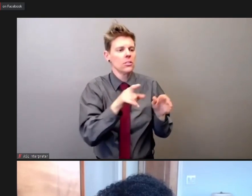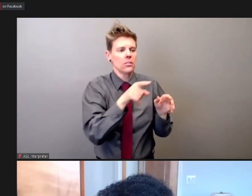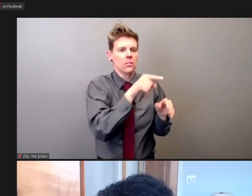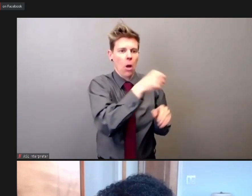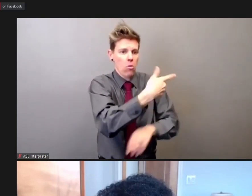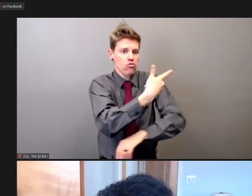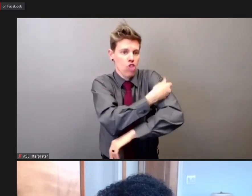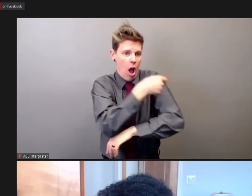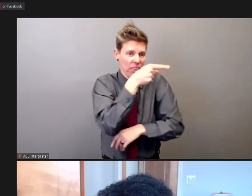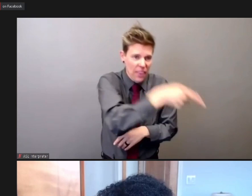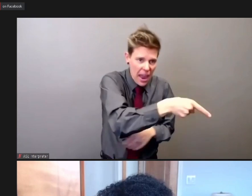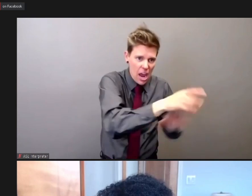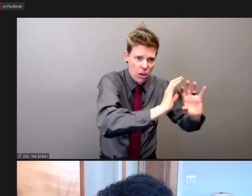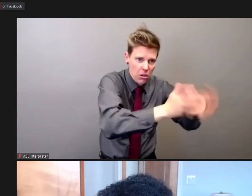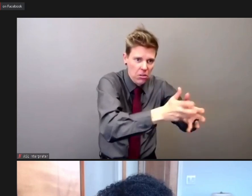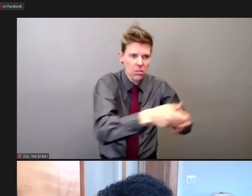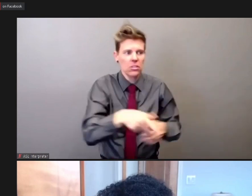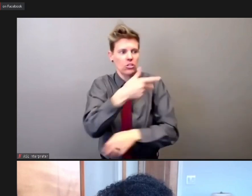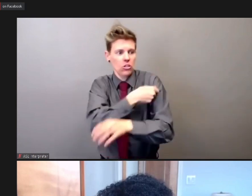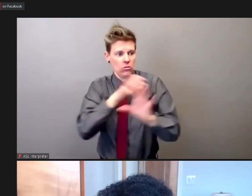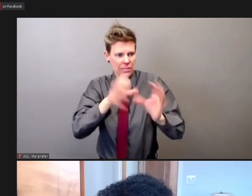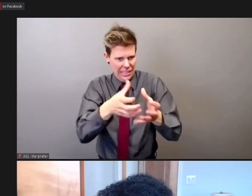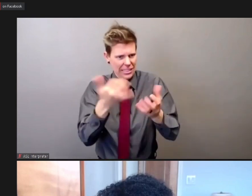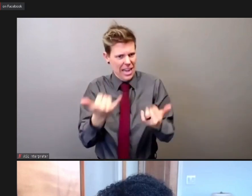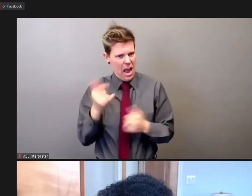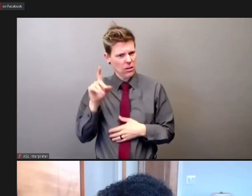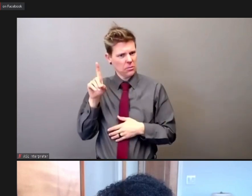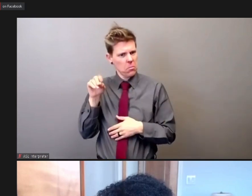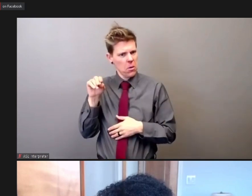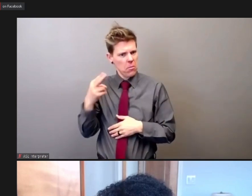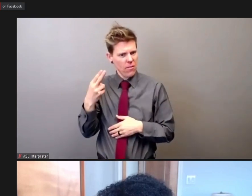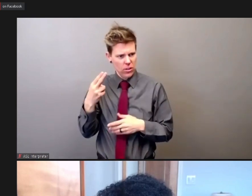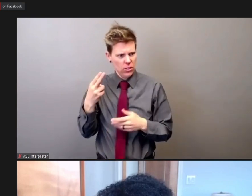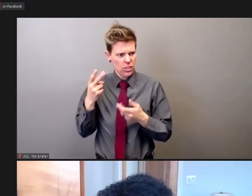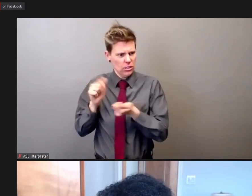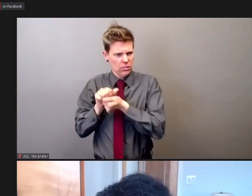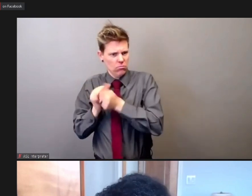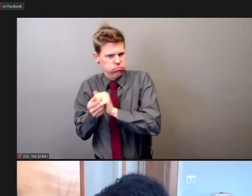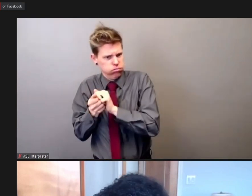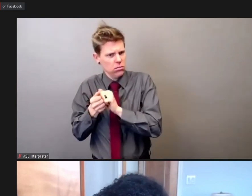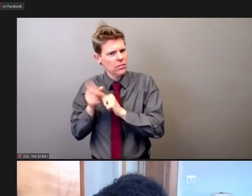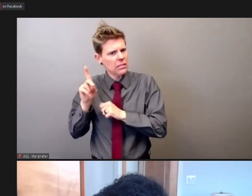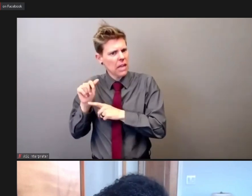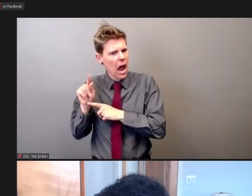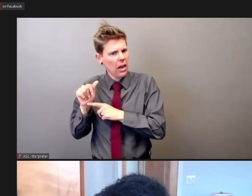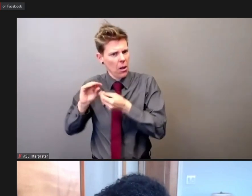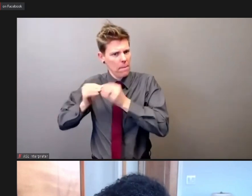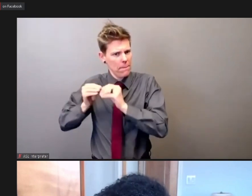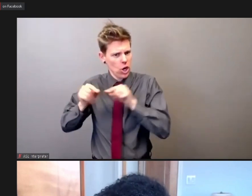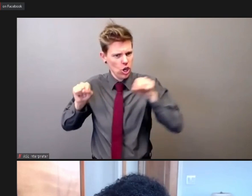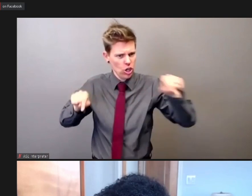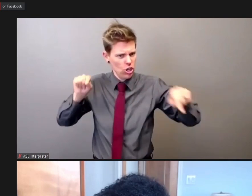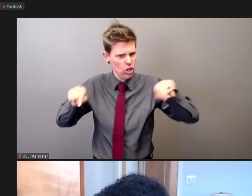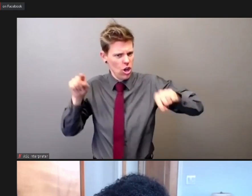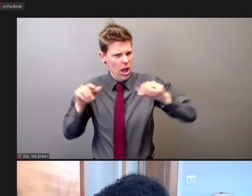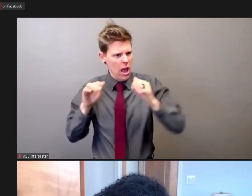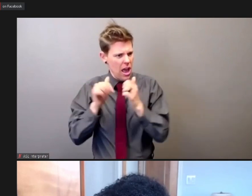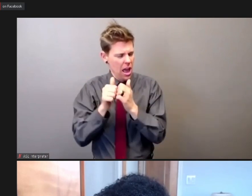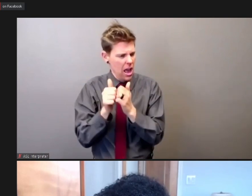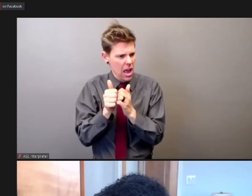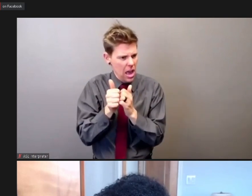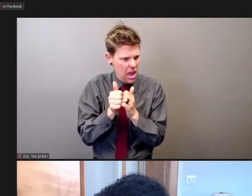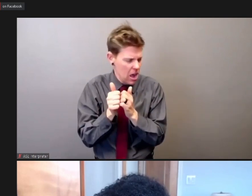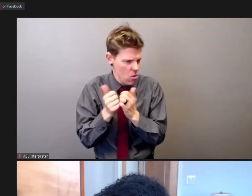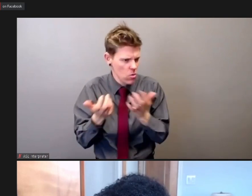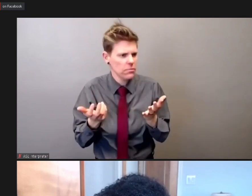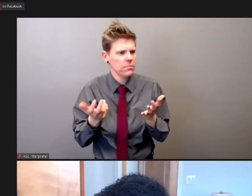if the department learned anything from the change in data. Obviously, some of it's related to increased distribution,